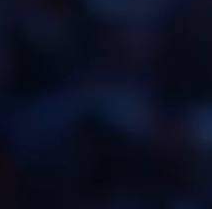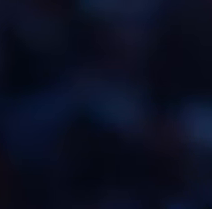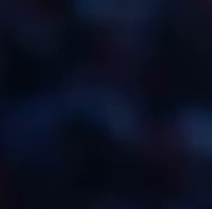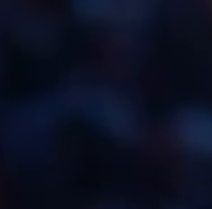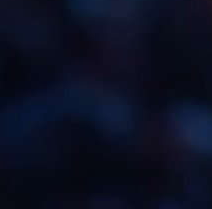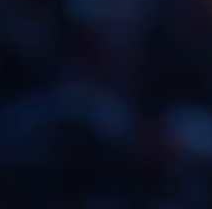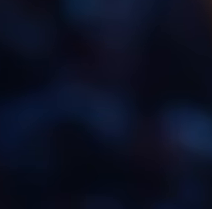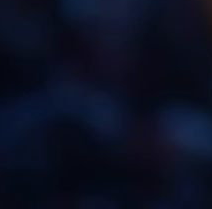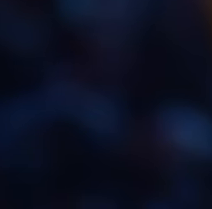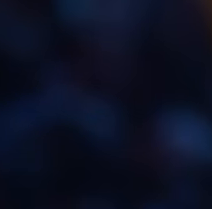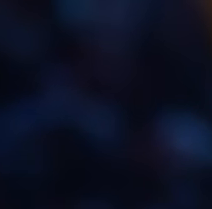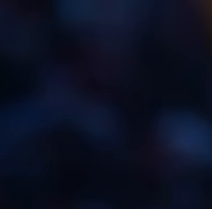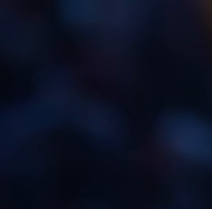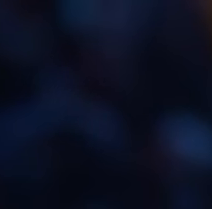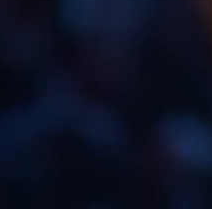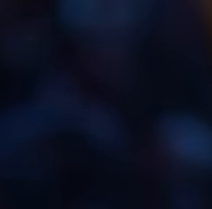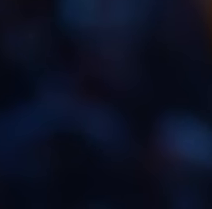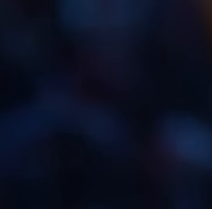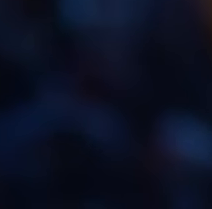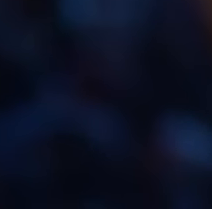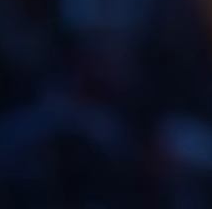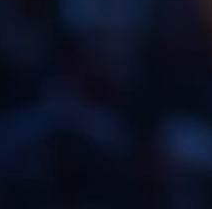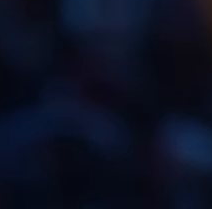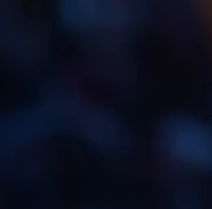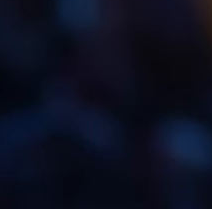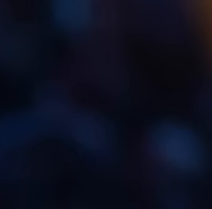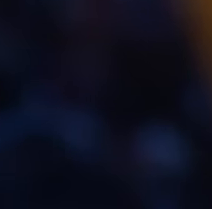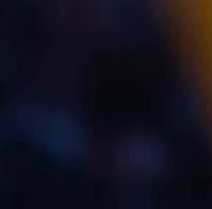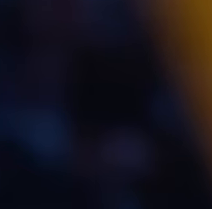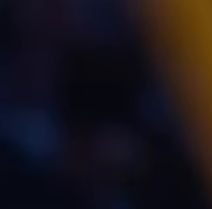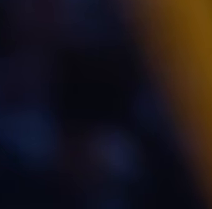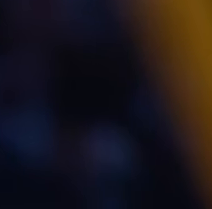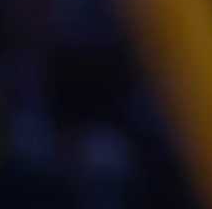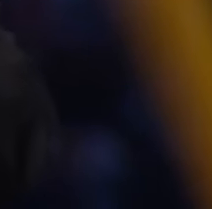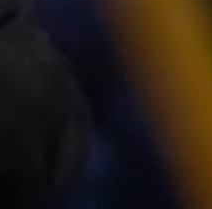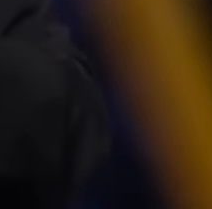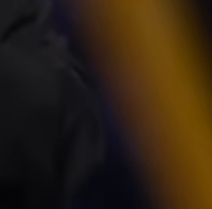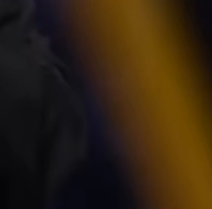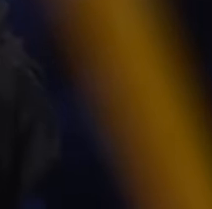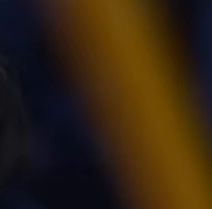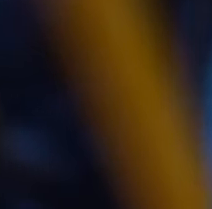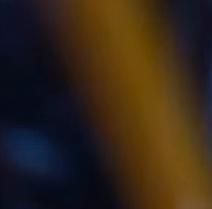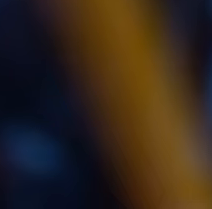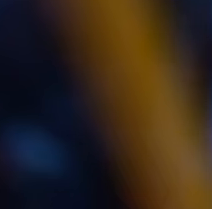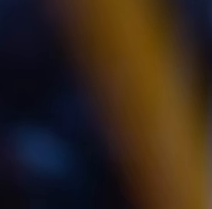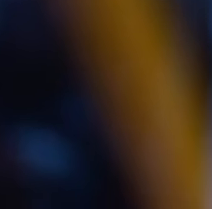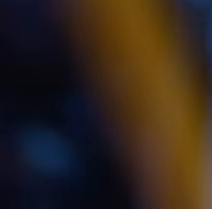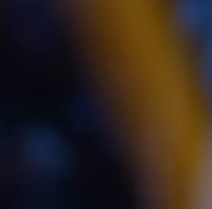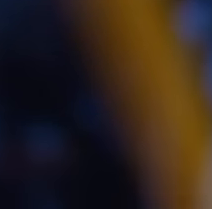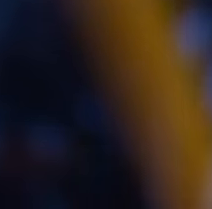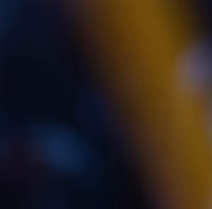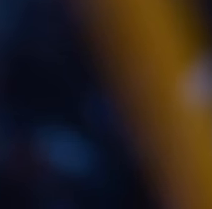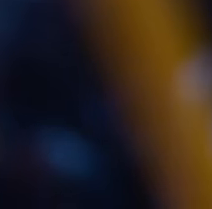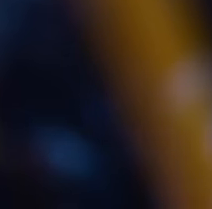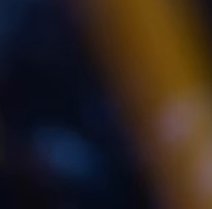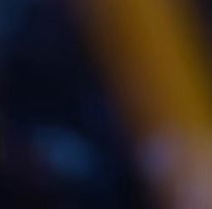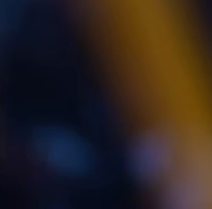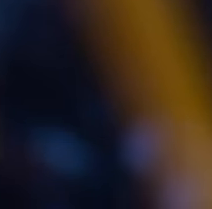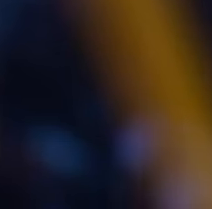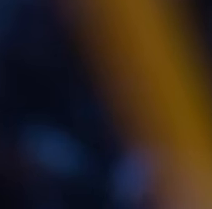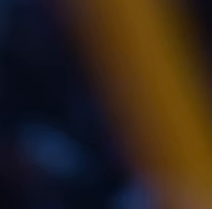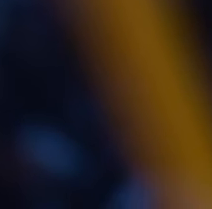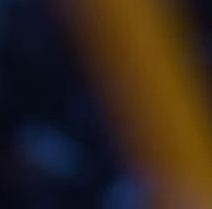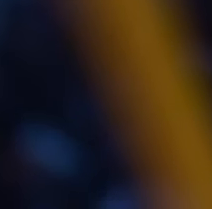la iglesia ir hacia adelante con este llamado. Aquí en los Estados Unidos y a través de todo el mundo tiene que